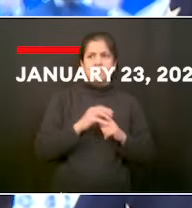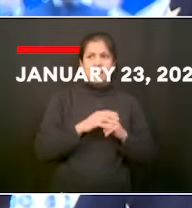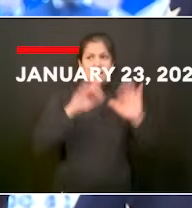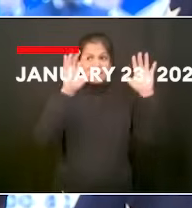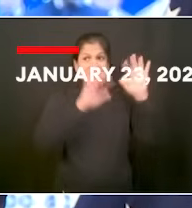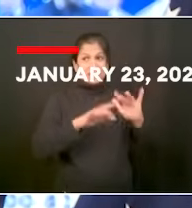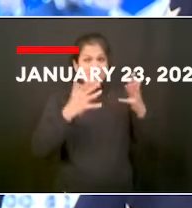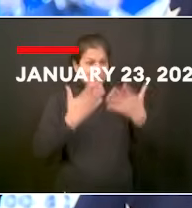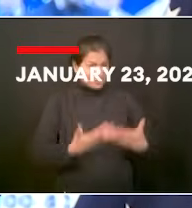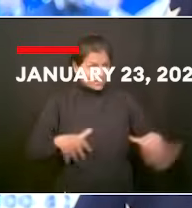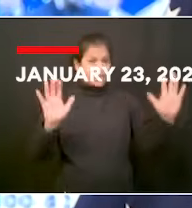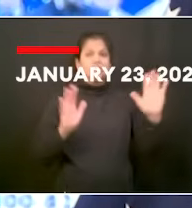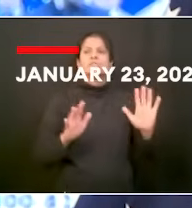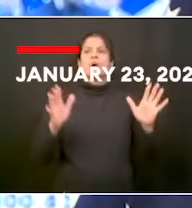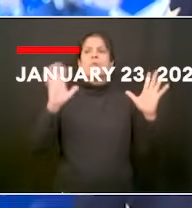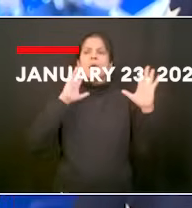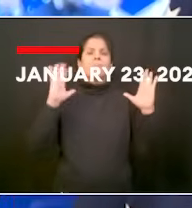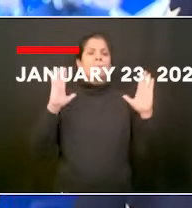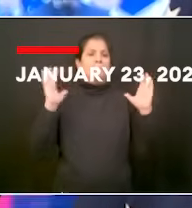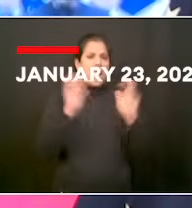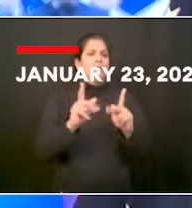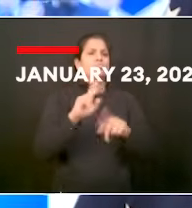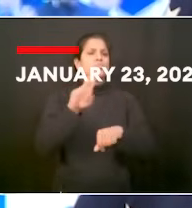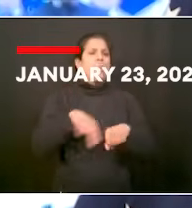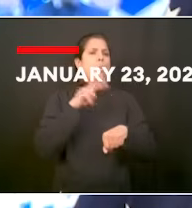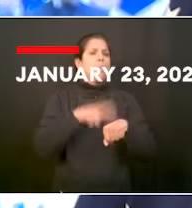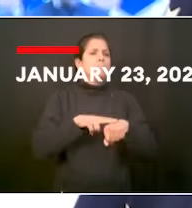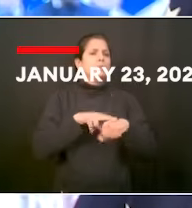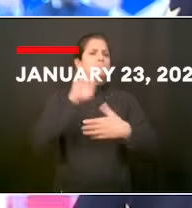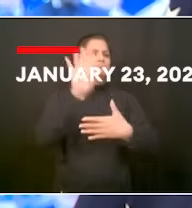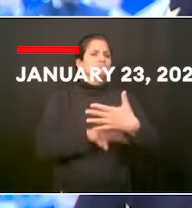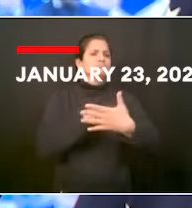was. This is when we're talking about the